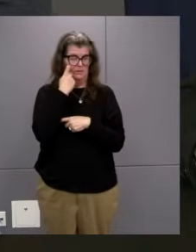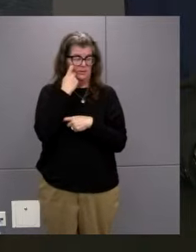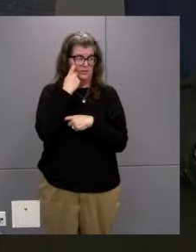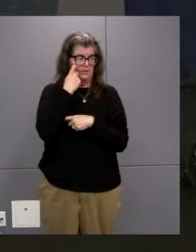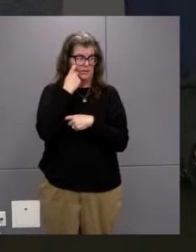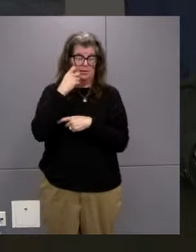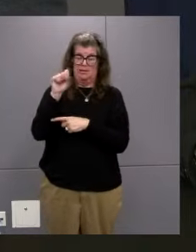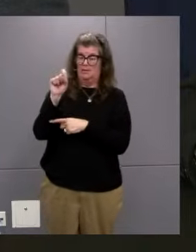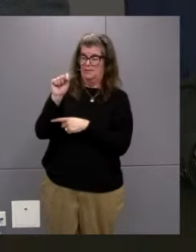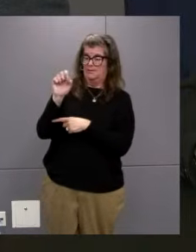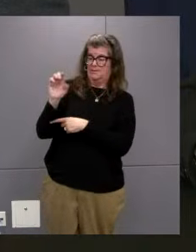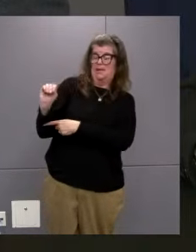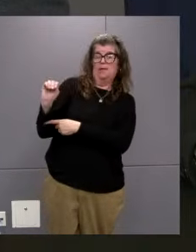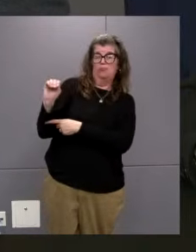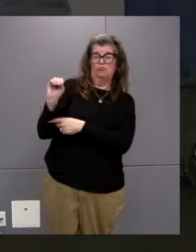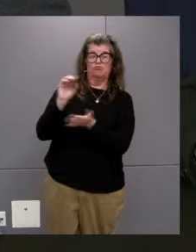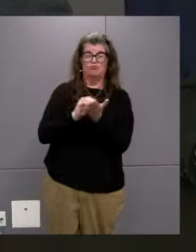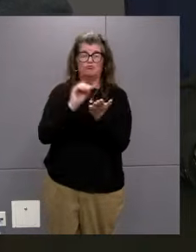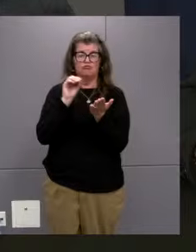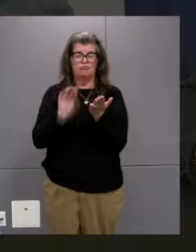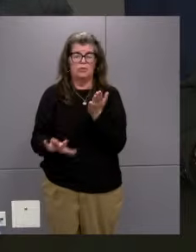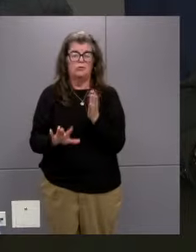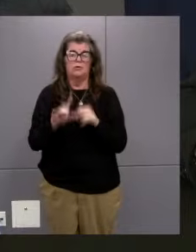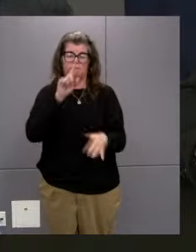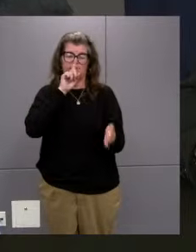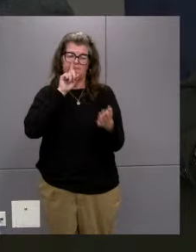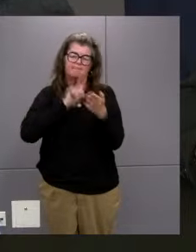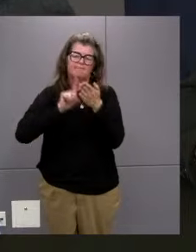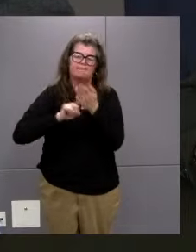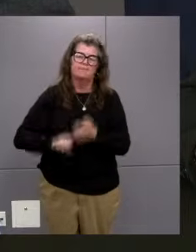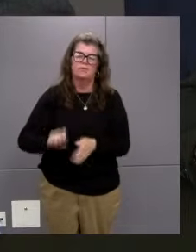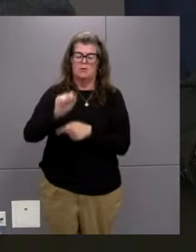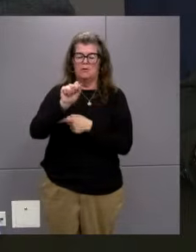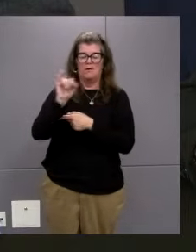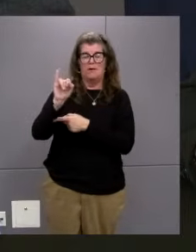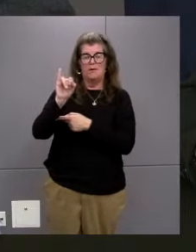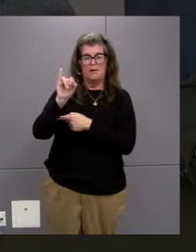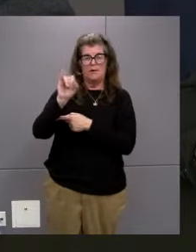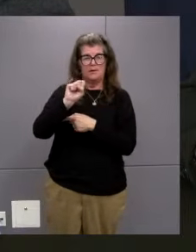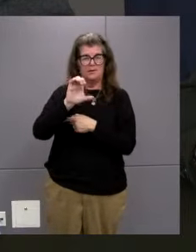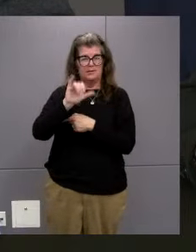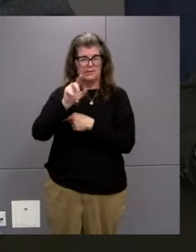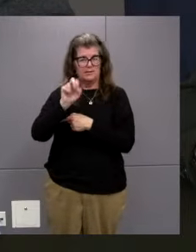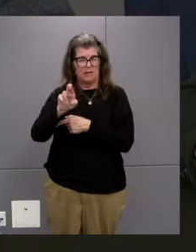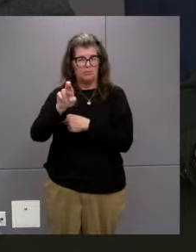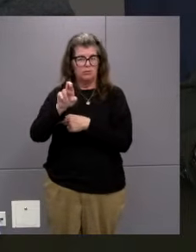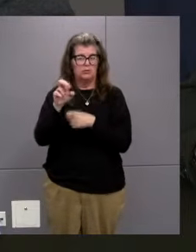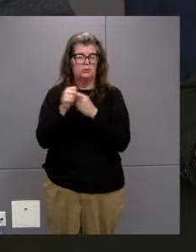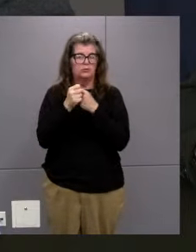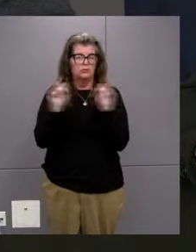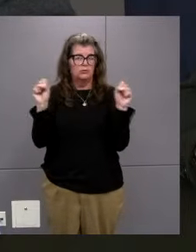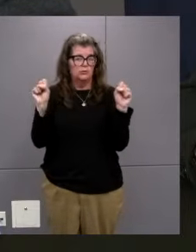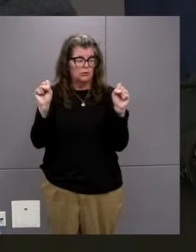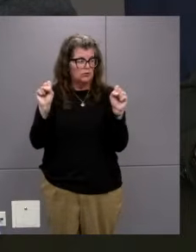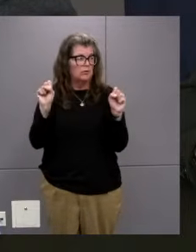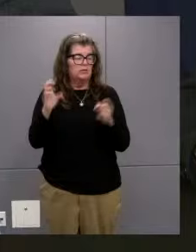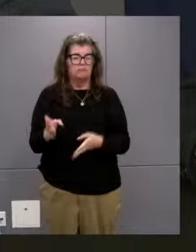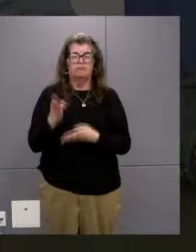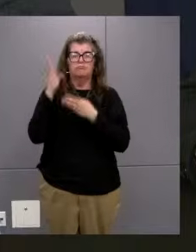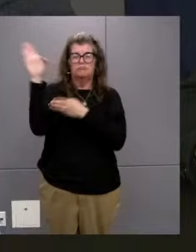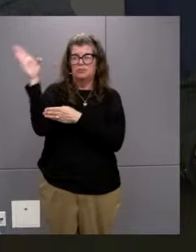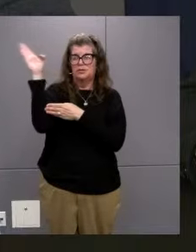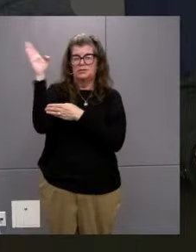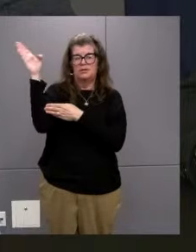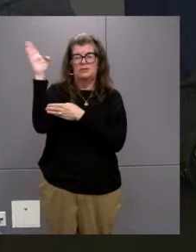STEM student, Teresia has conducted research on AI in cybersecurity and has presented her findings at